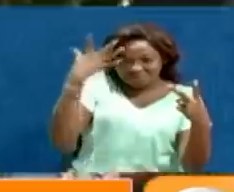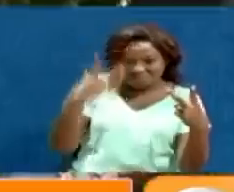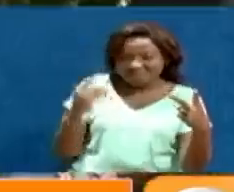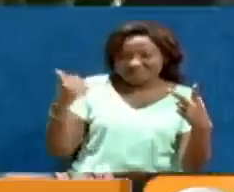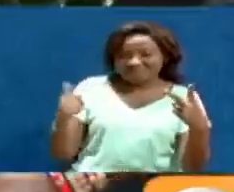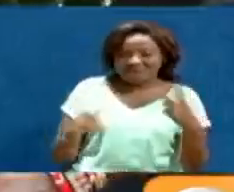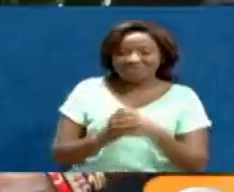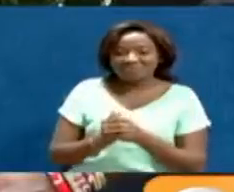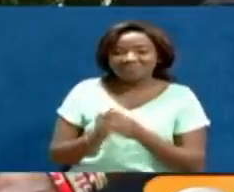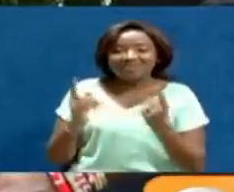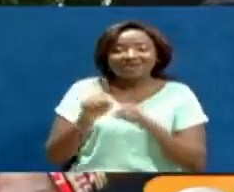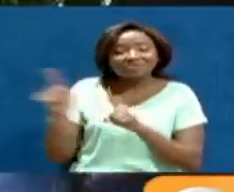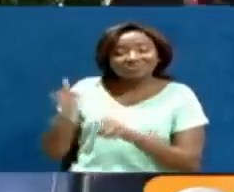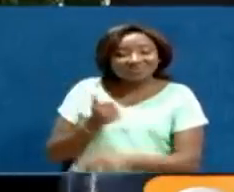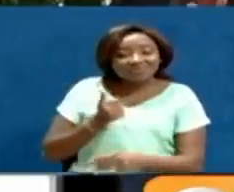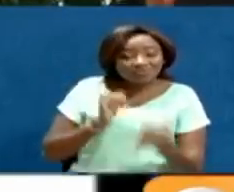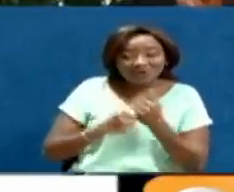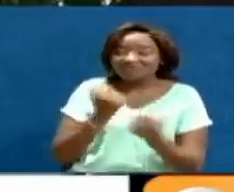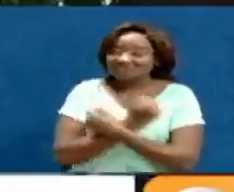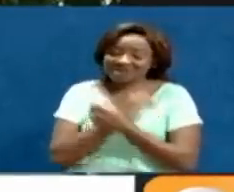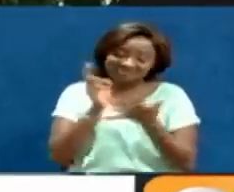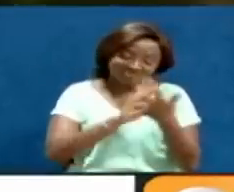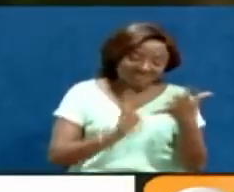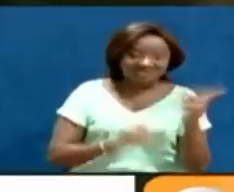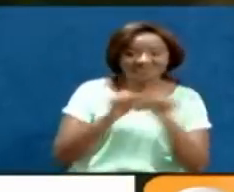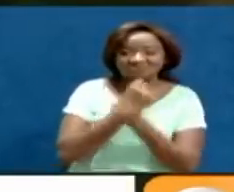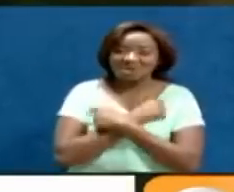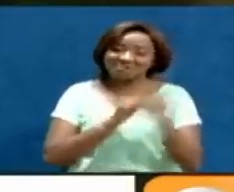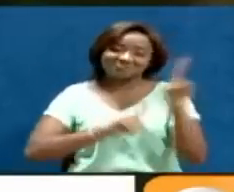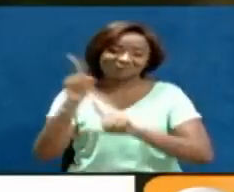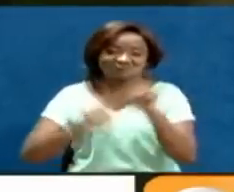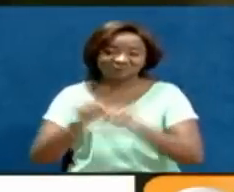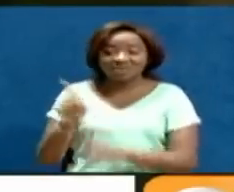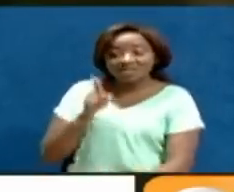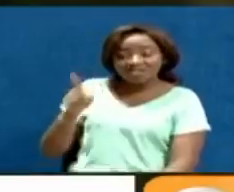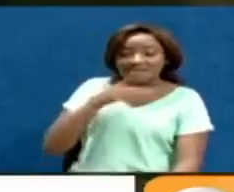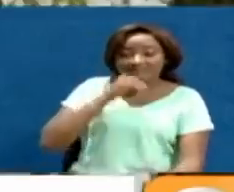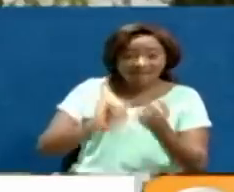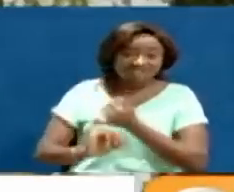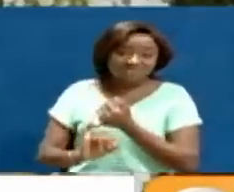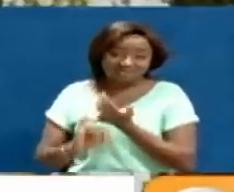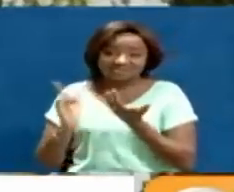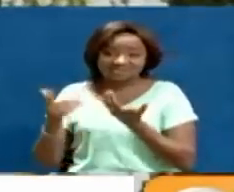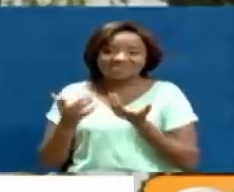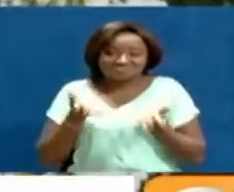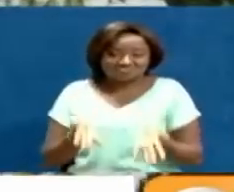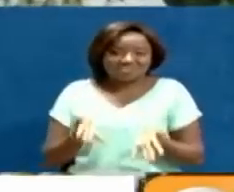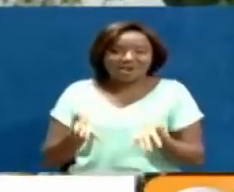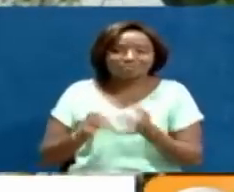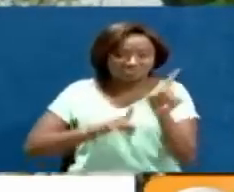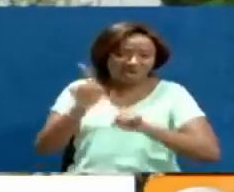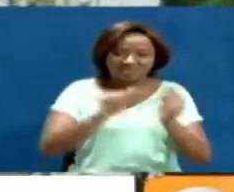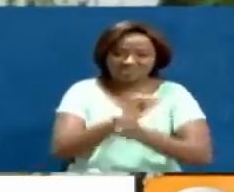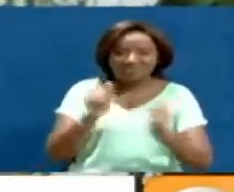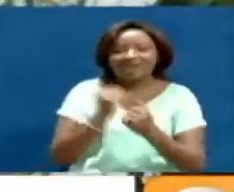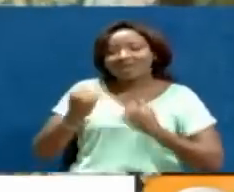Yes. The soft-spoken Grace loves reading and traveling. She says with Eliud being a brand ambassador for Magical Kenya, she now gets to